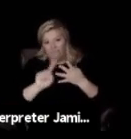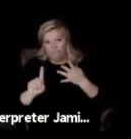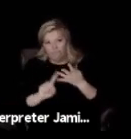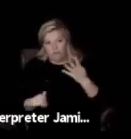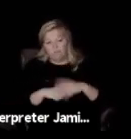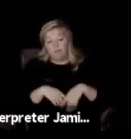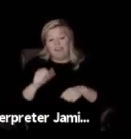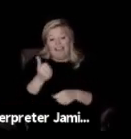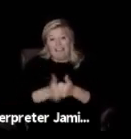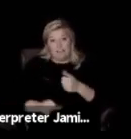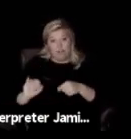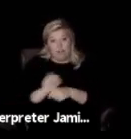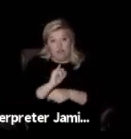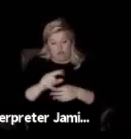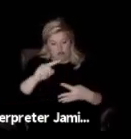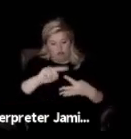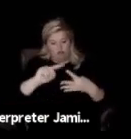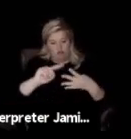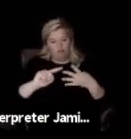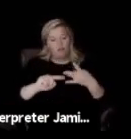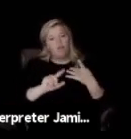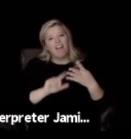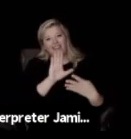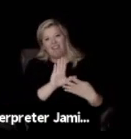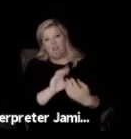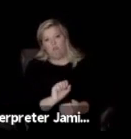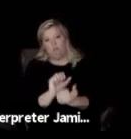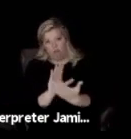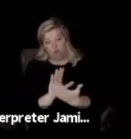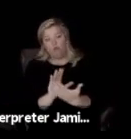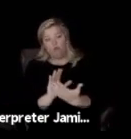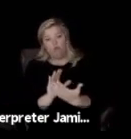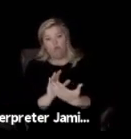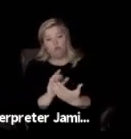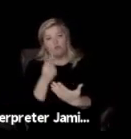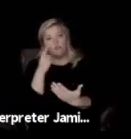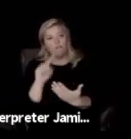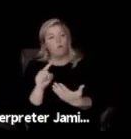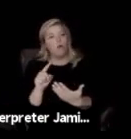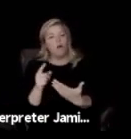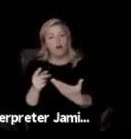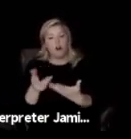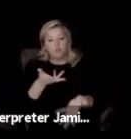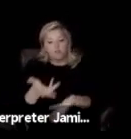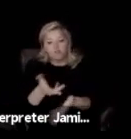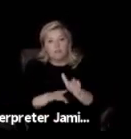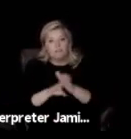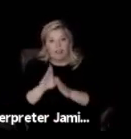industries have a very different approach to developing people,